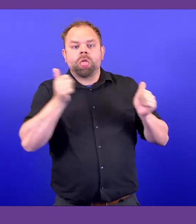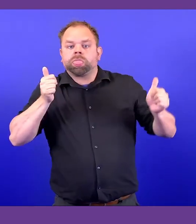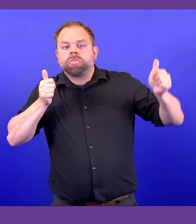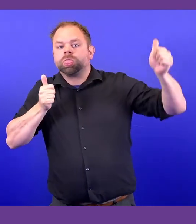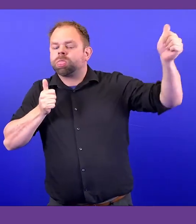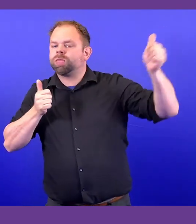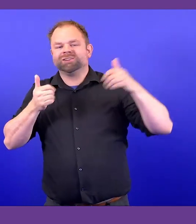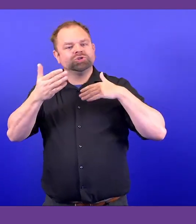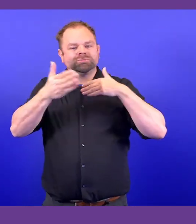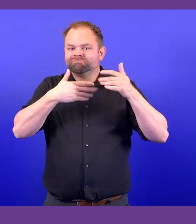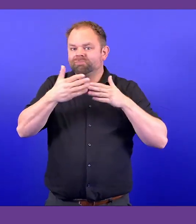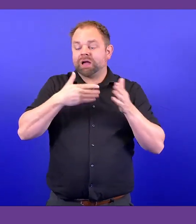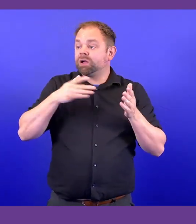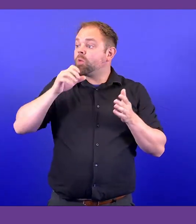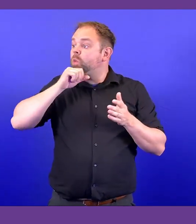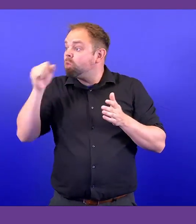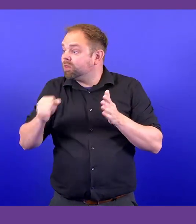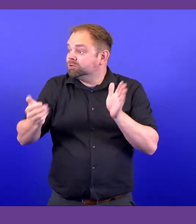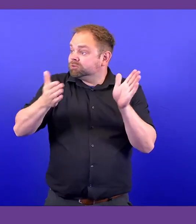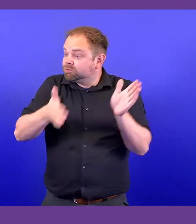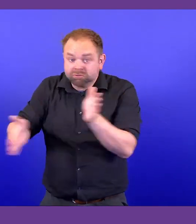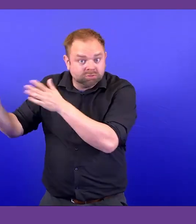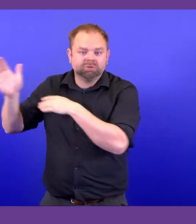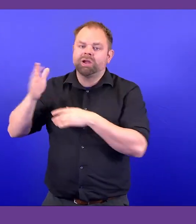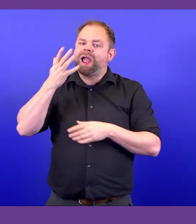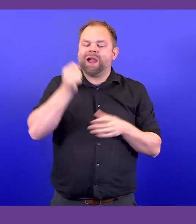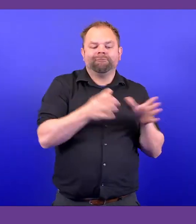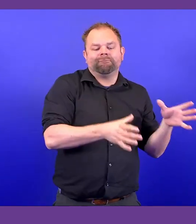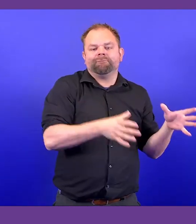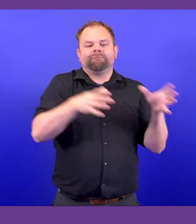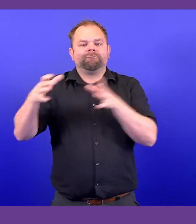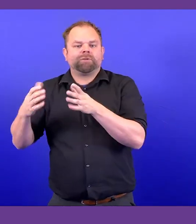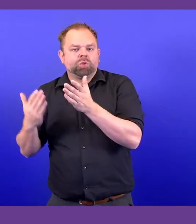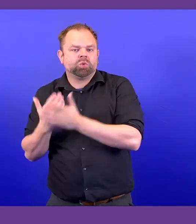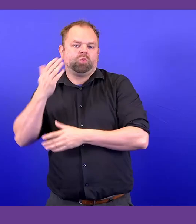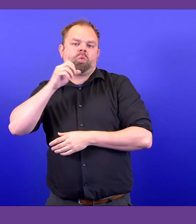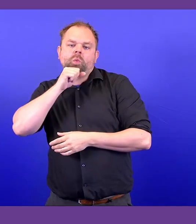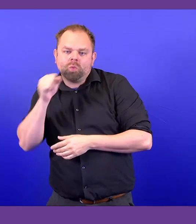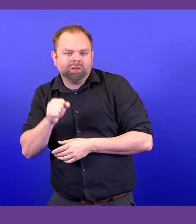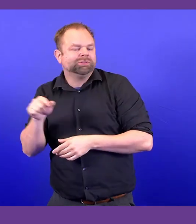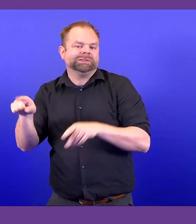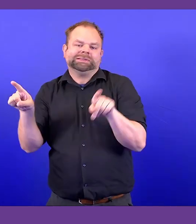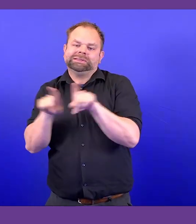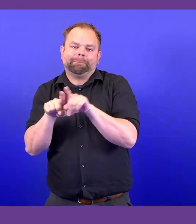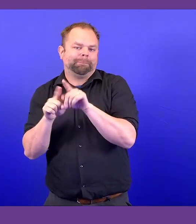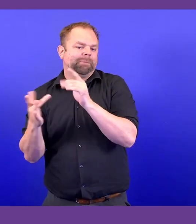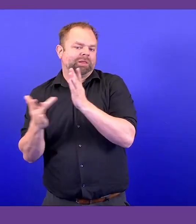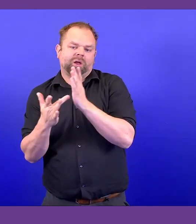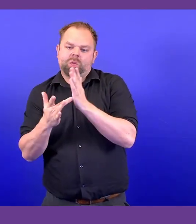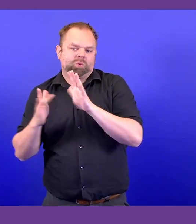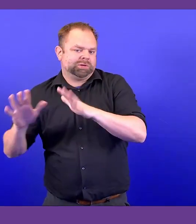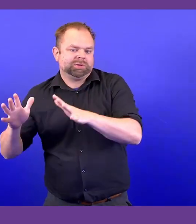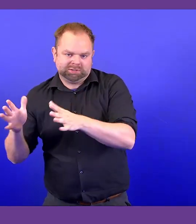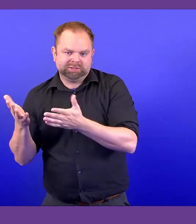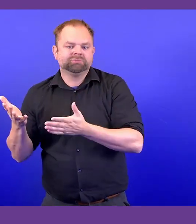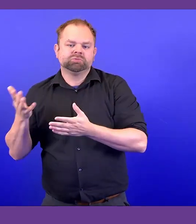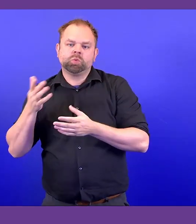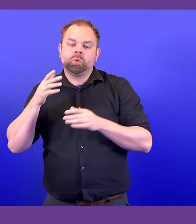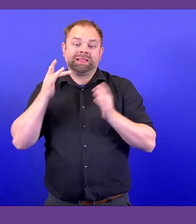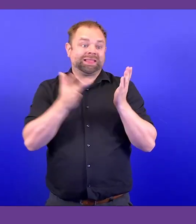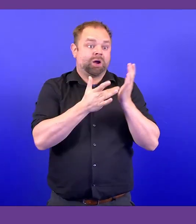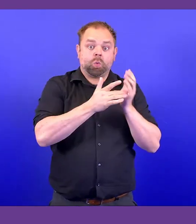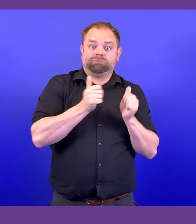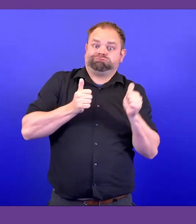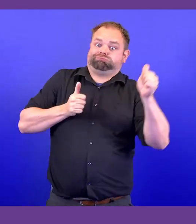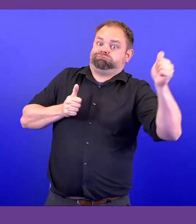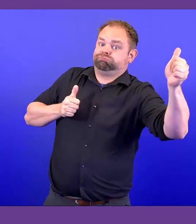world generally that people with uniforms, people with information, people who are trained are fundamental to